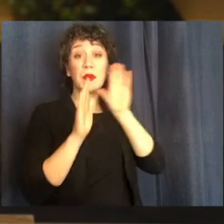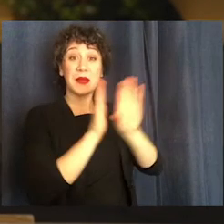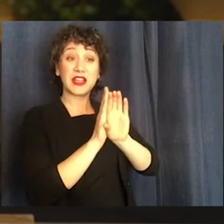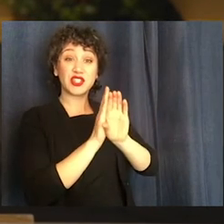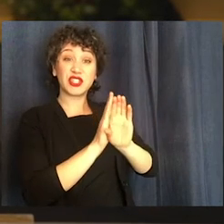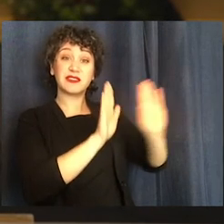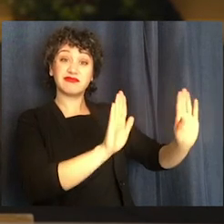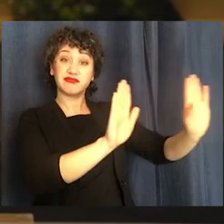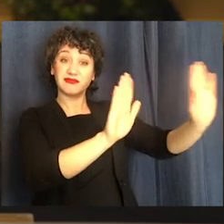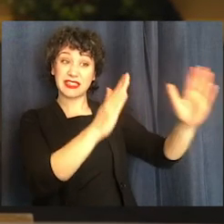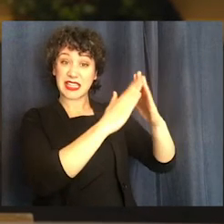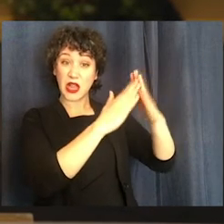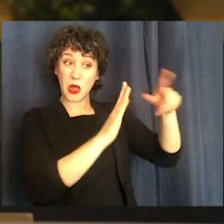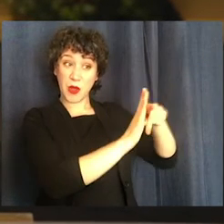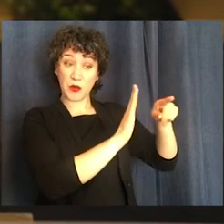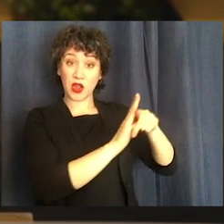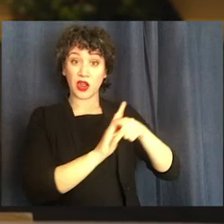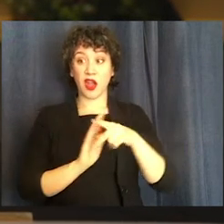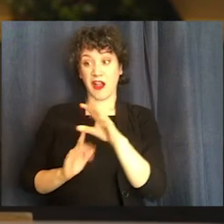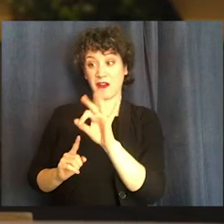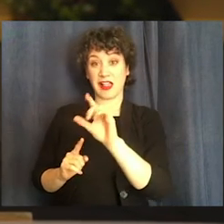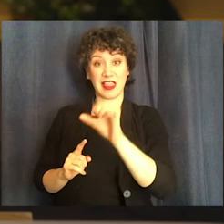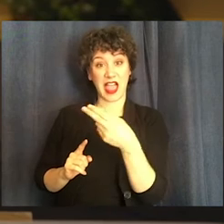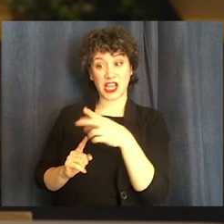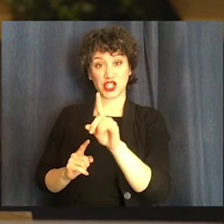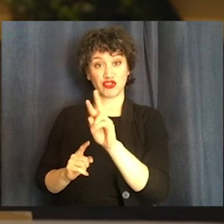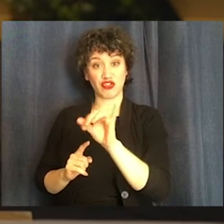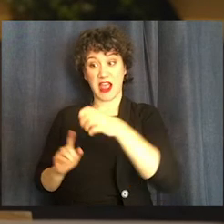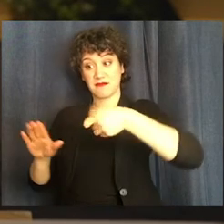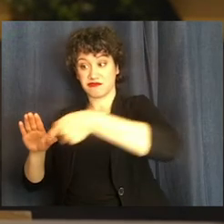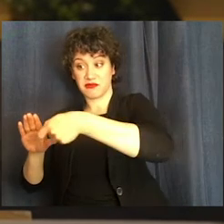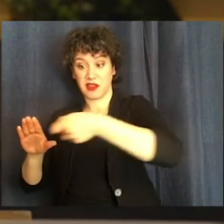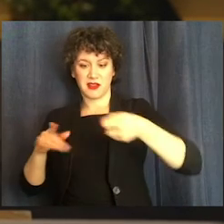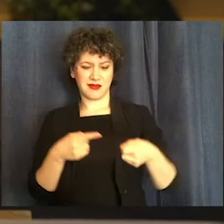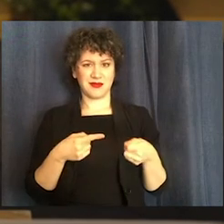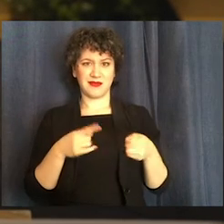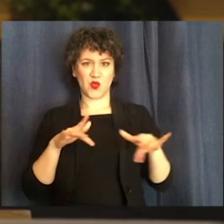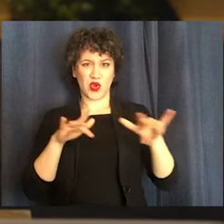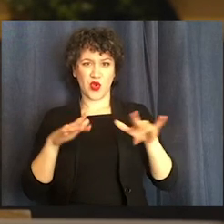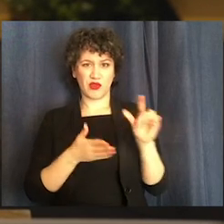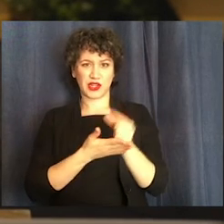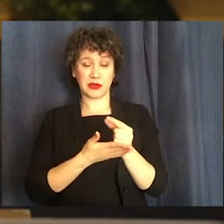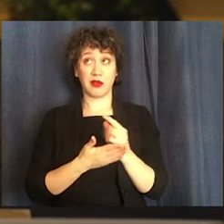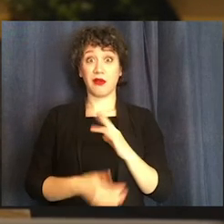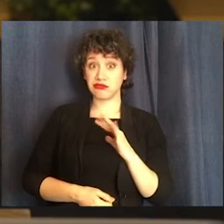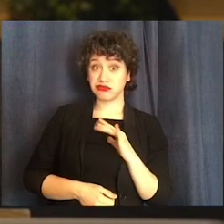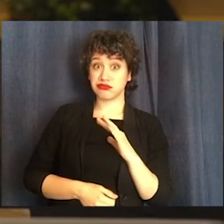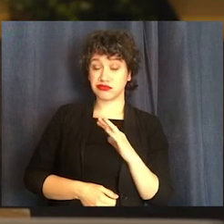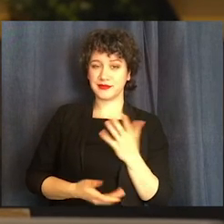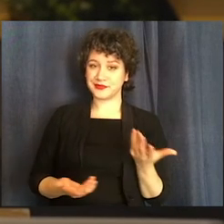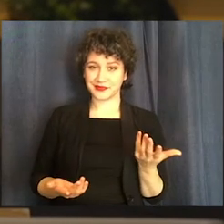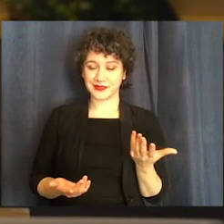to, but we have way more to look forward to in the future. Whether that next step is to get a job, go to college, or being a